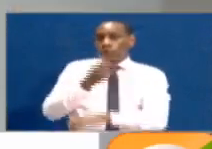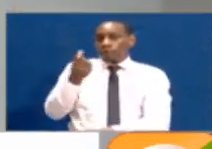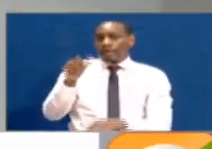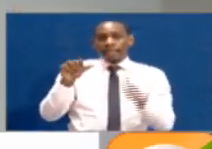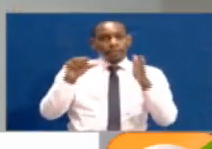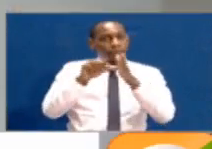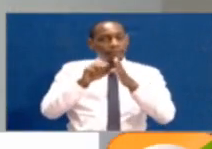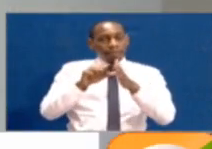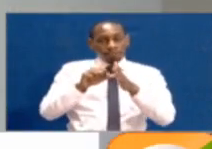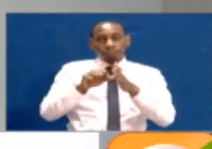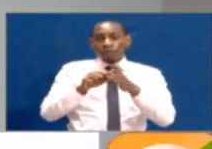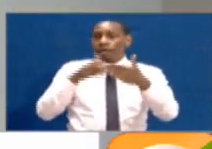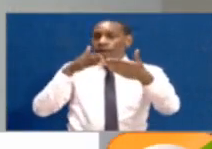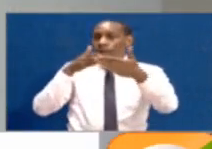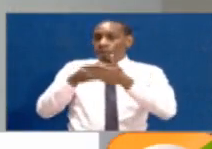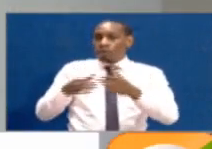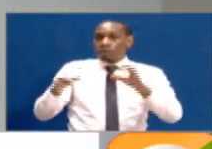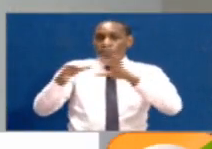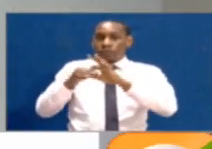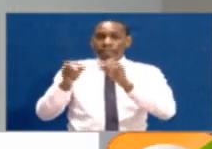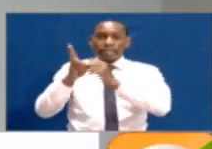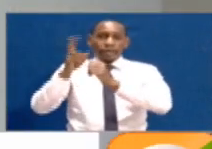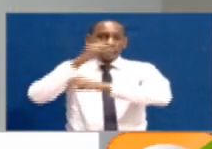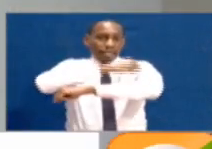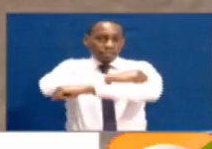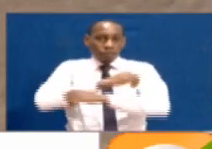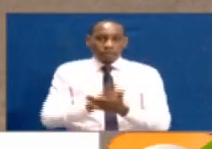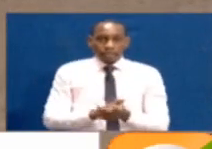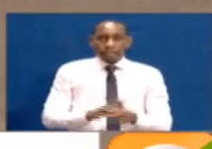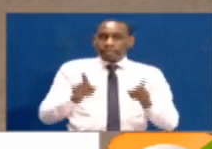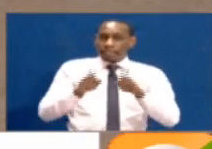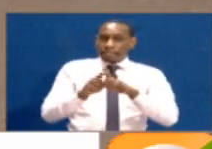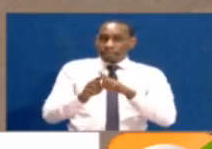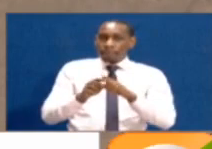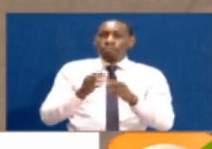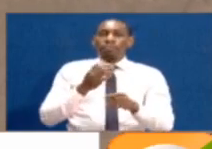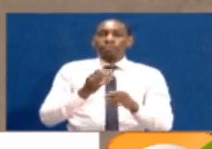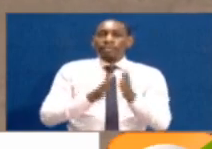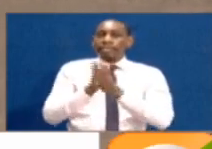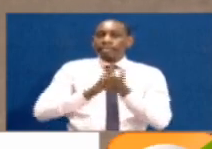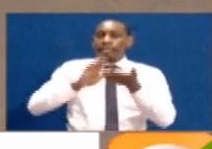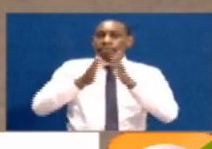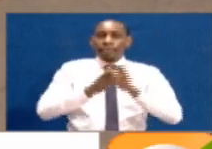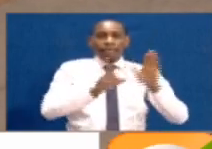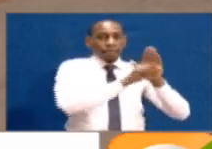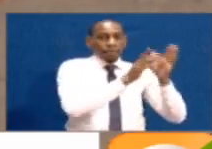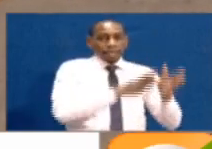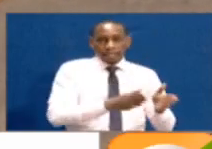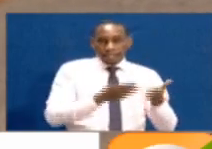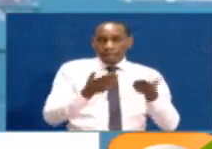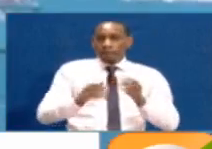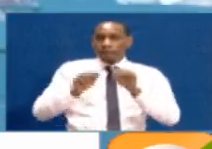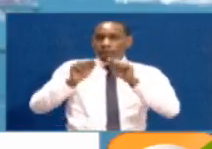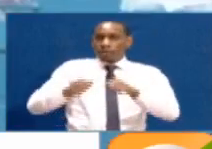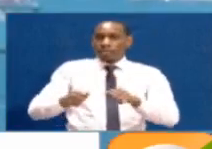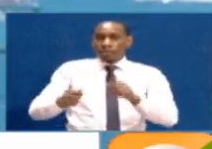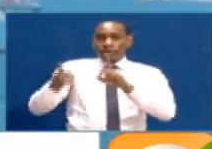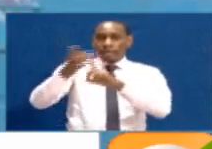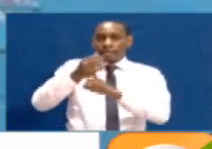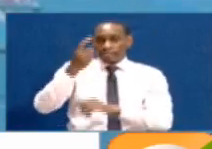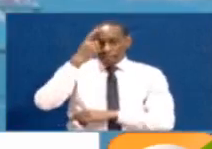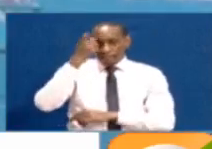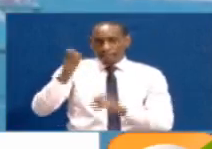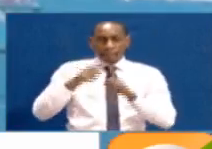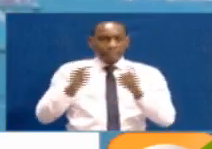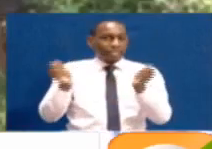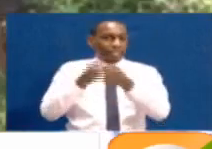problems stand between Daisy and her dreams. The aspiring lawyer is a step closer to realizing her dream, yet